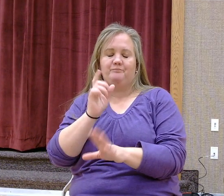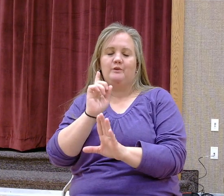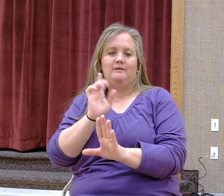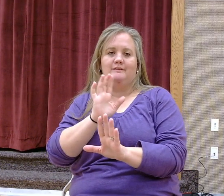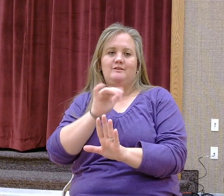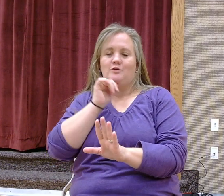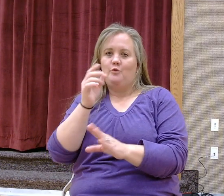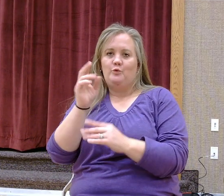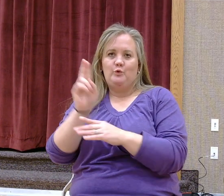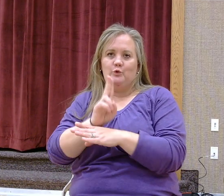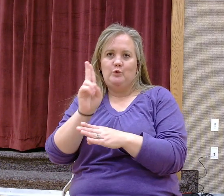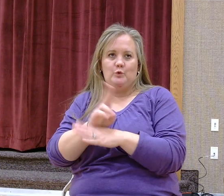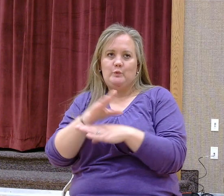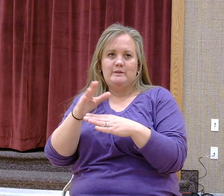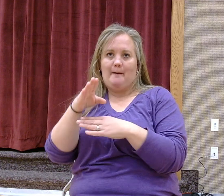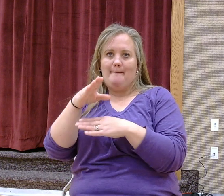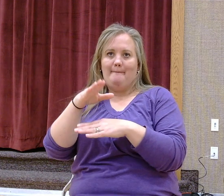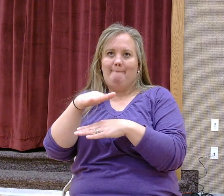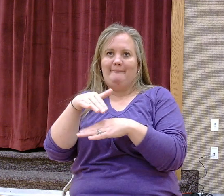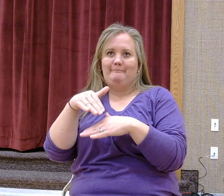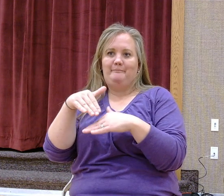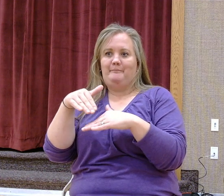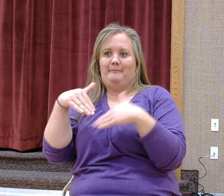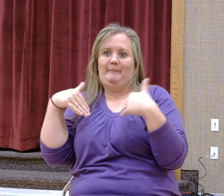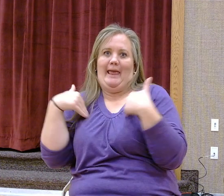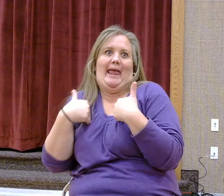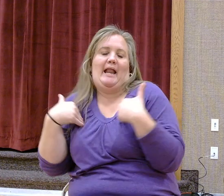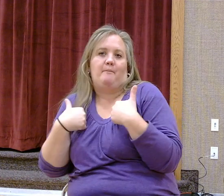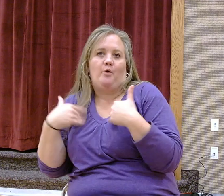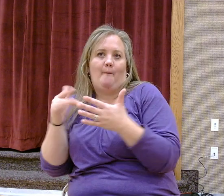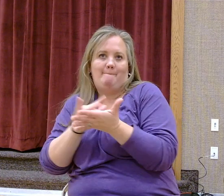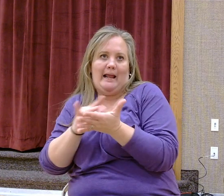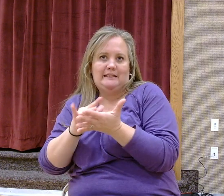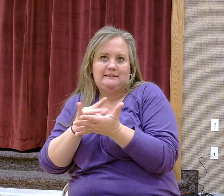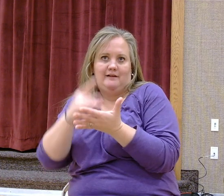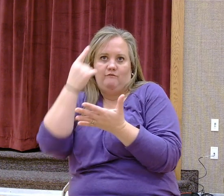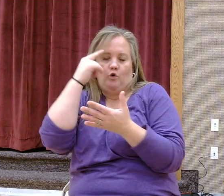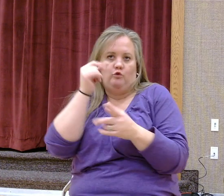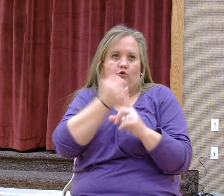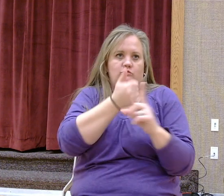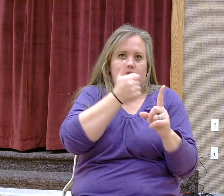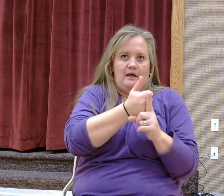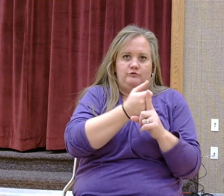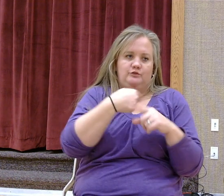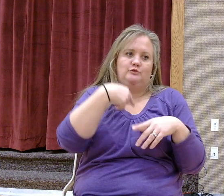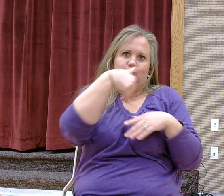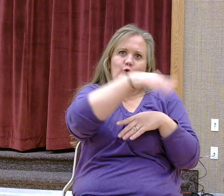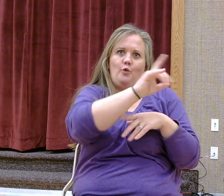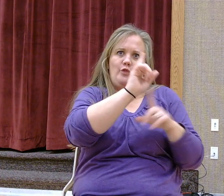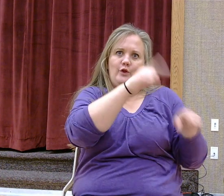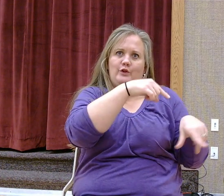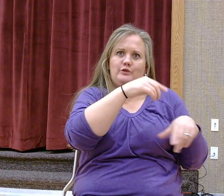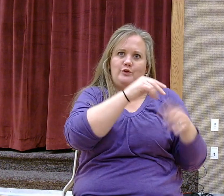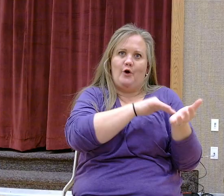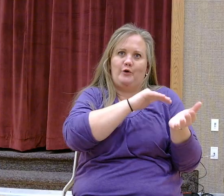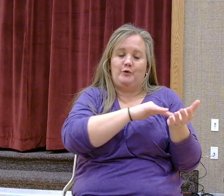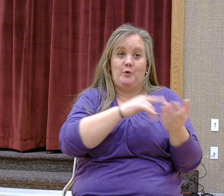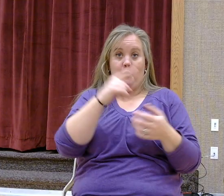not use pet antibiotics. Aquarium medicine. I had a guy come in the other day, decided to use his horse